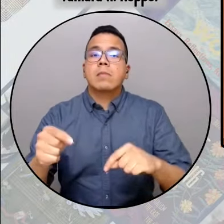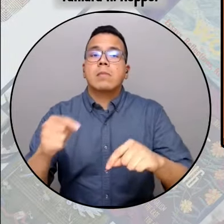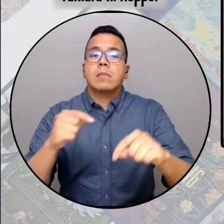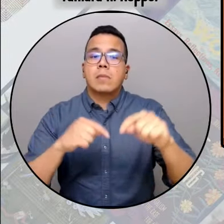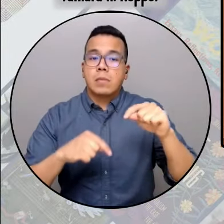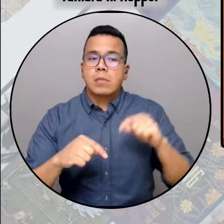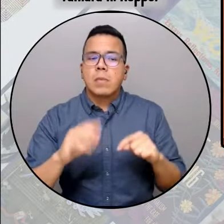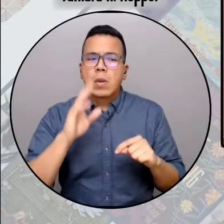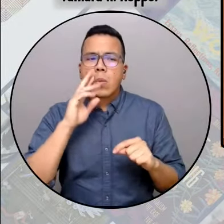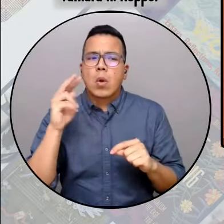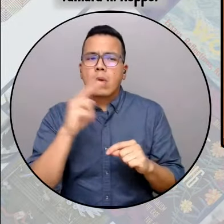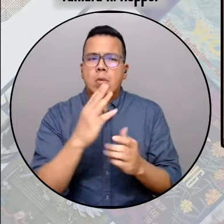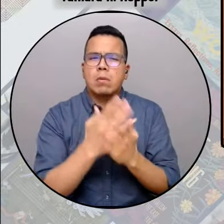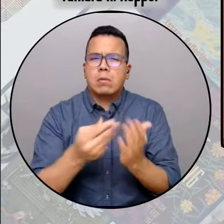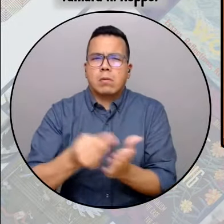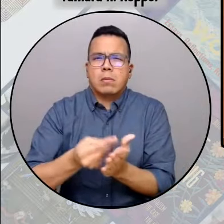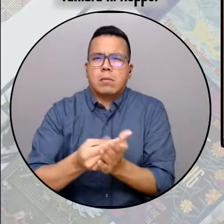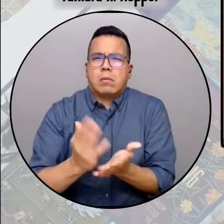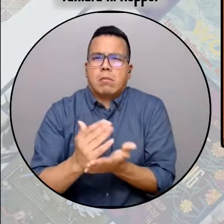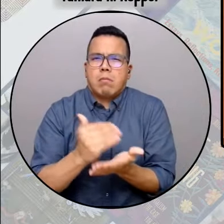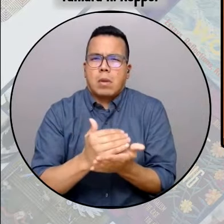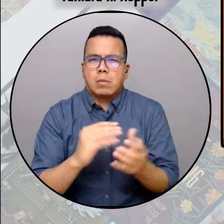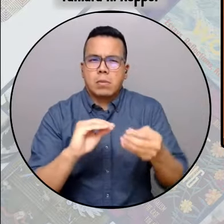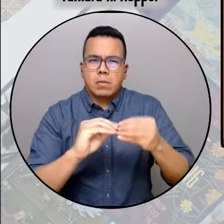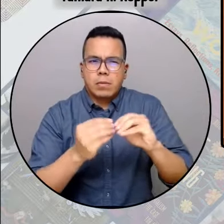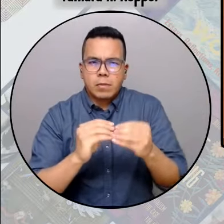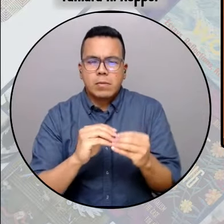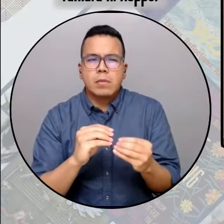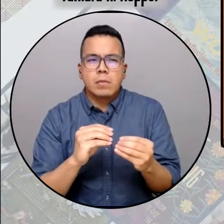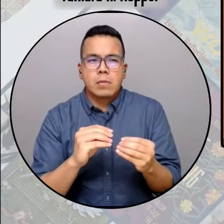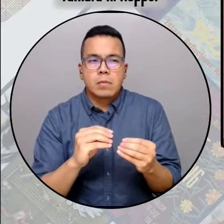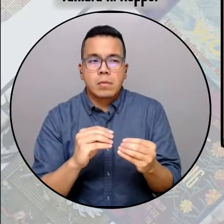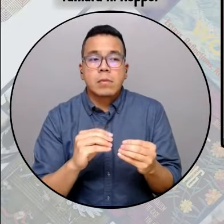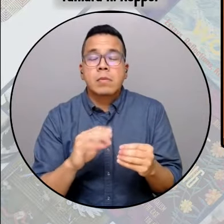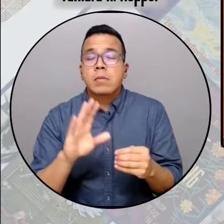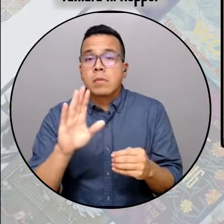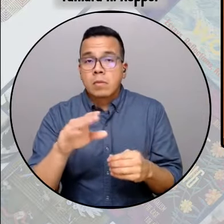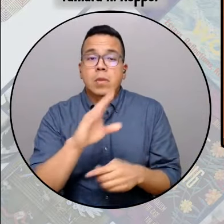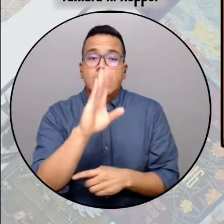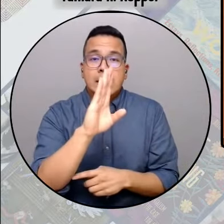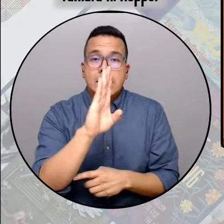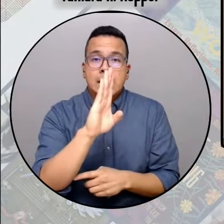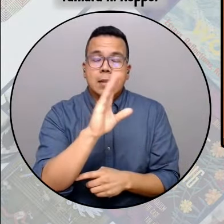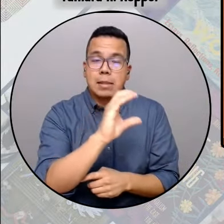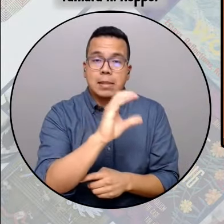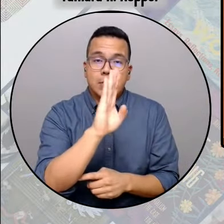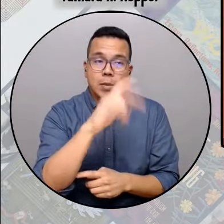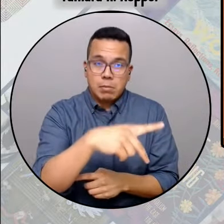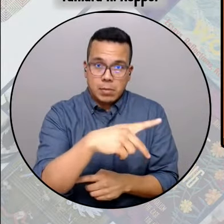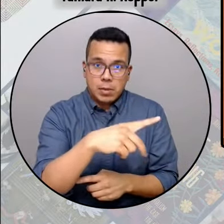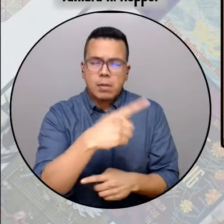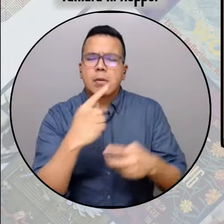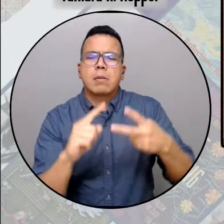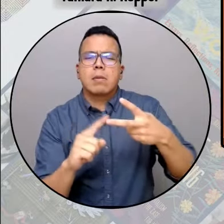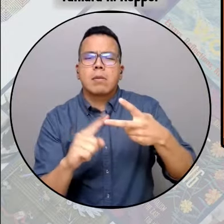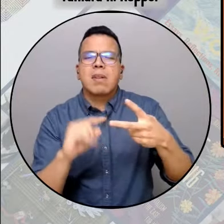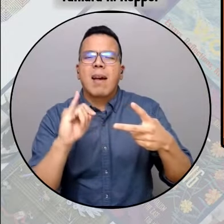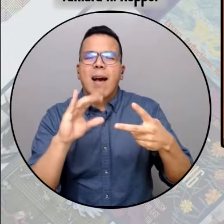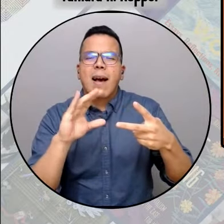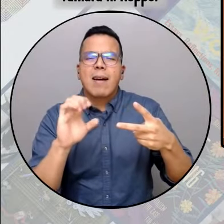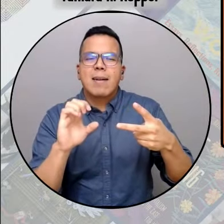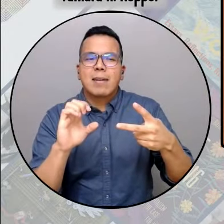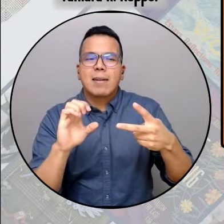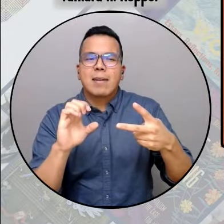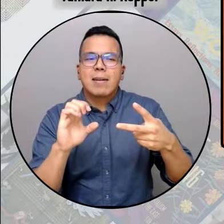only that agency, but also what is known as ICE. Okay. So they have 20,000 staff. And this is what I think is